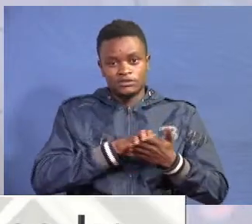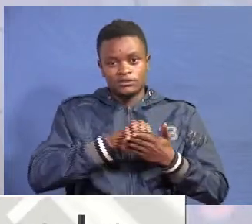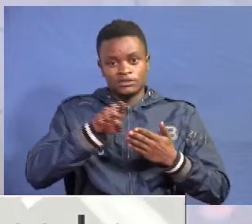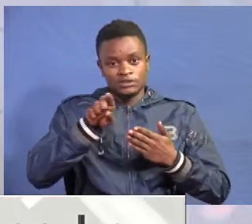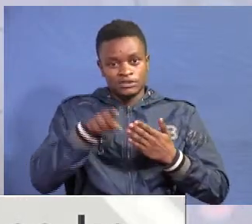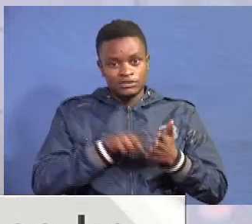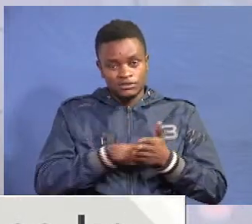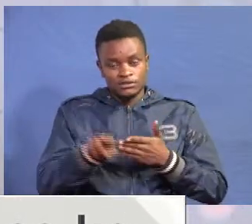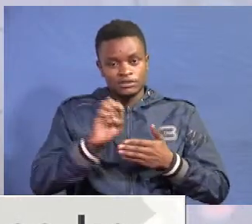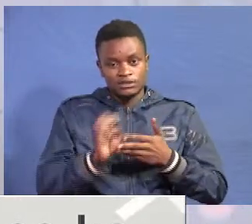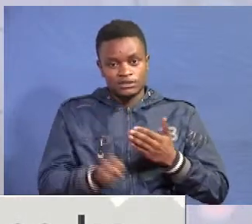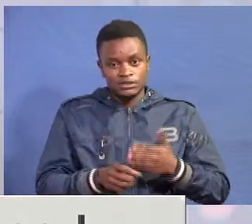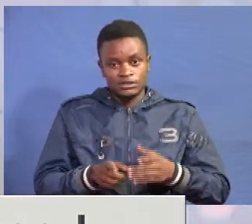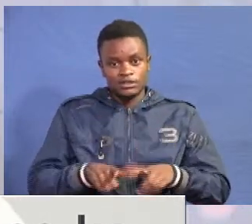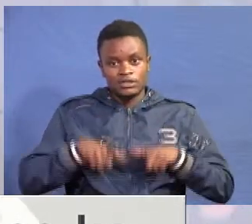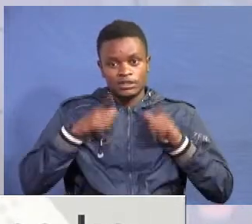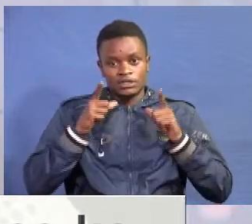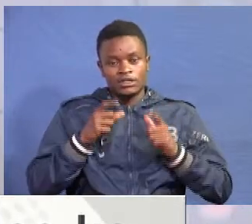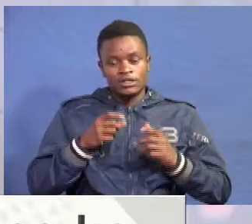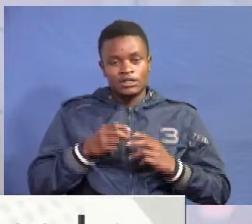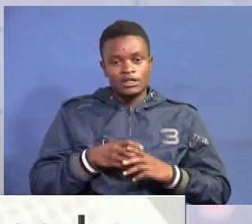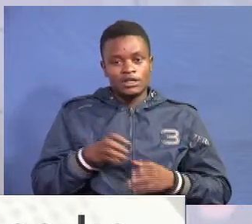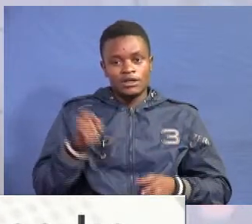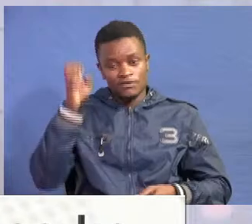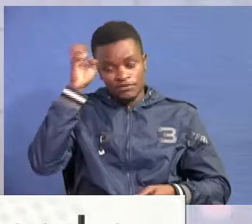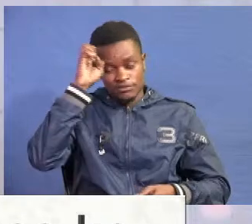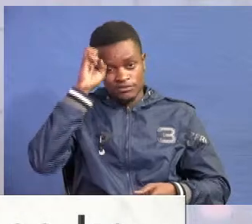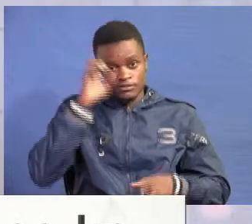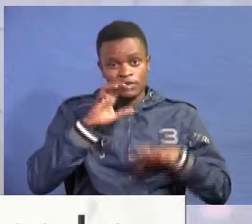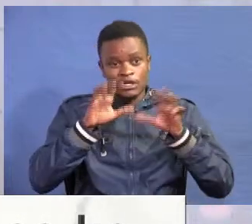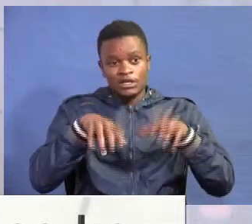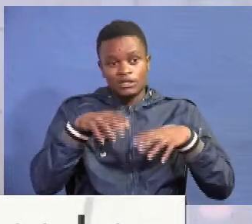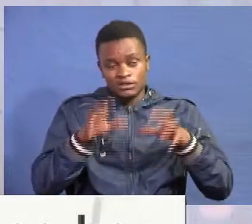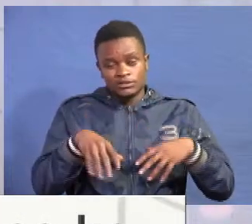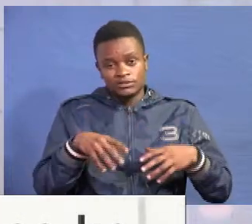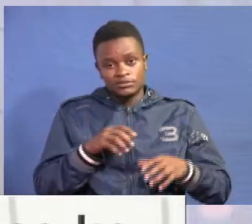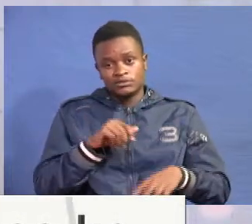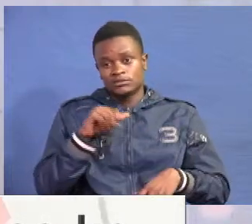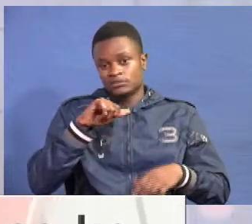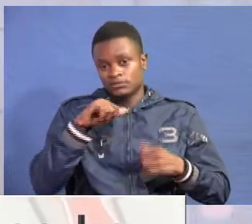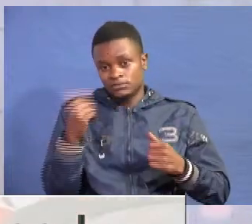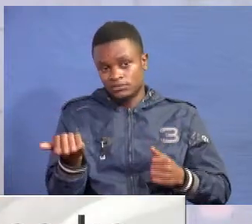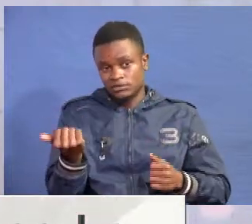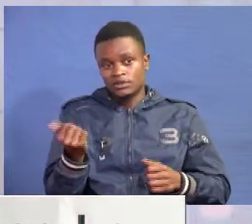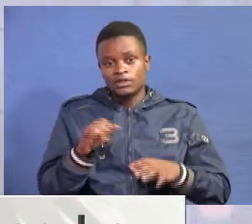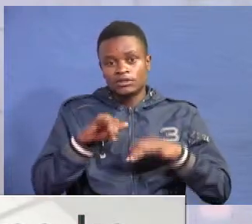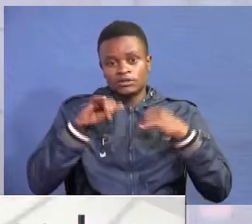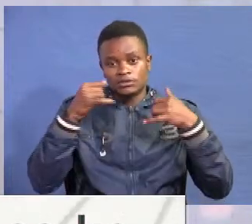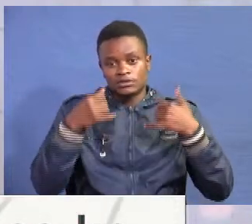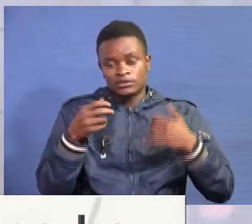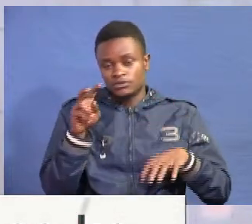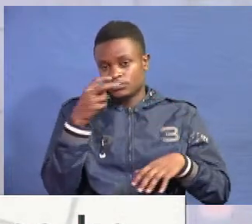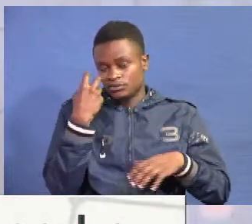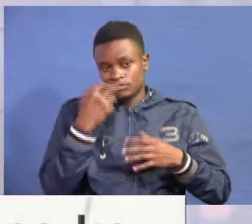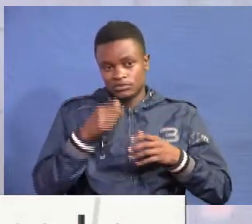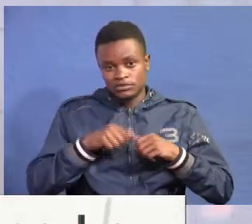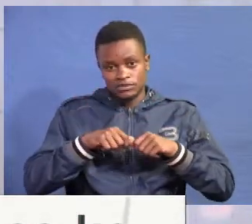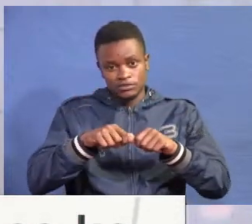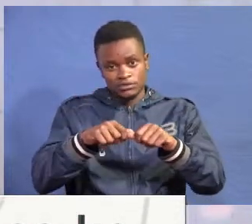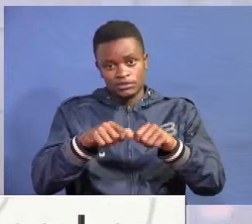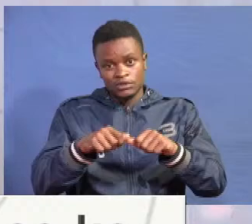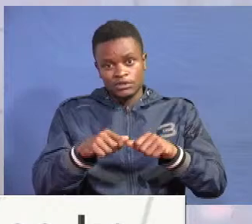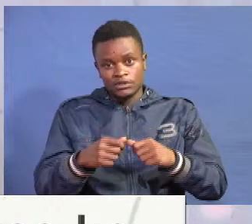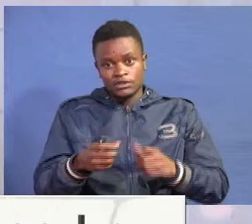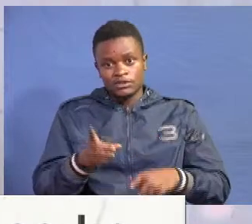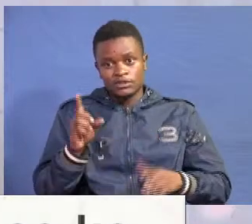your world in terms of politics, education, agribusiness is on the broadcast tonight. So stay tuned in the next 30 minutes or so.